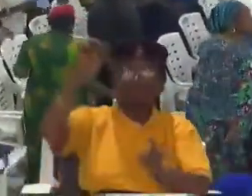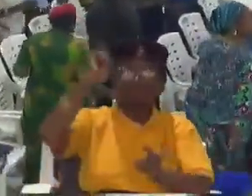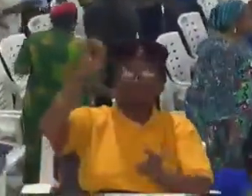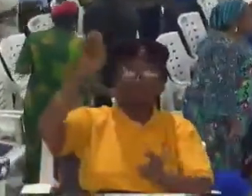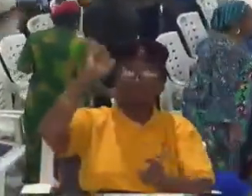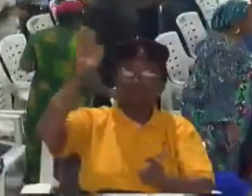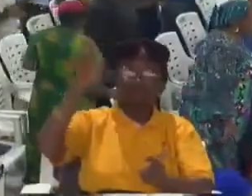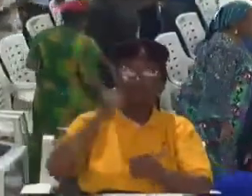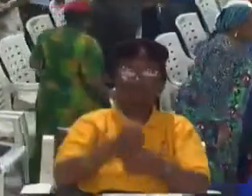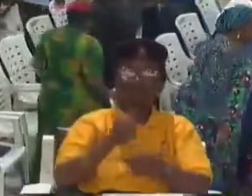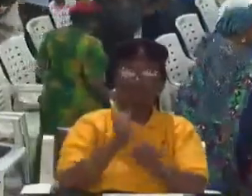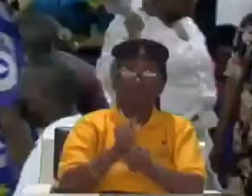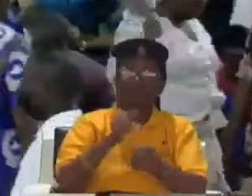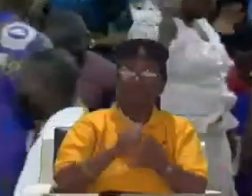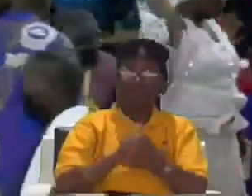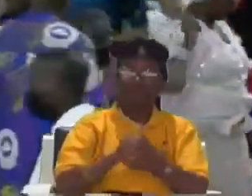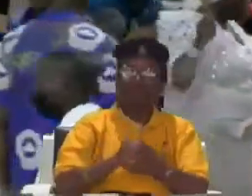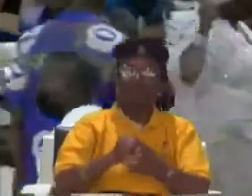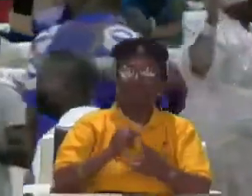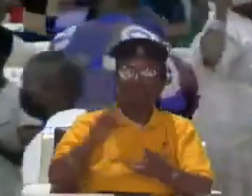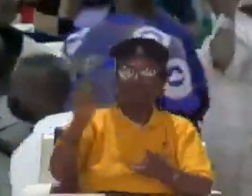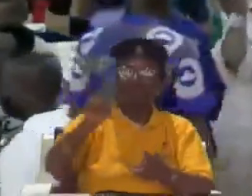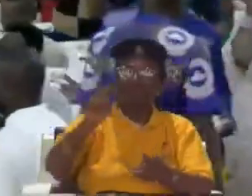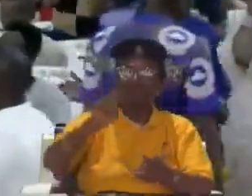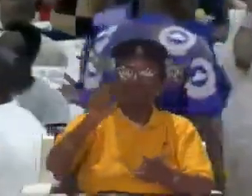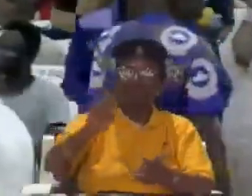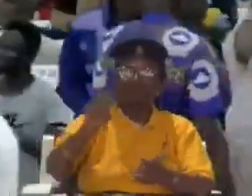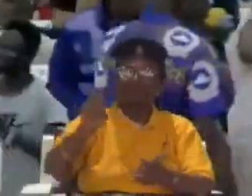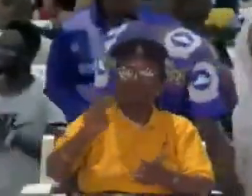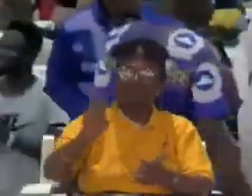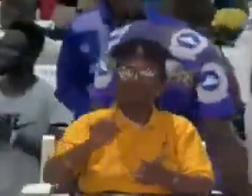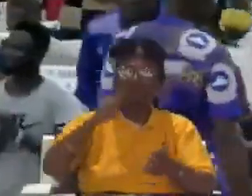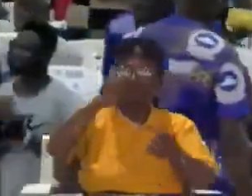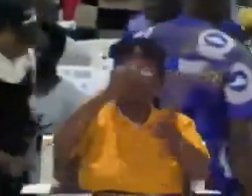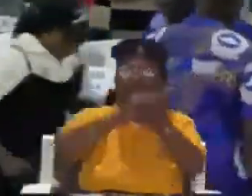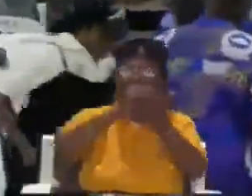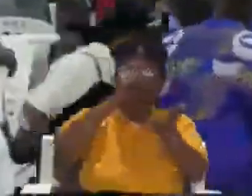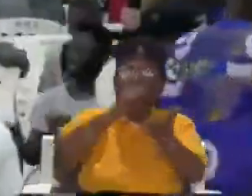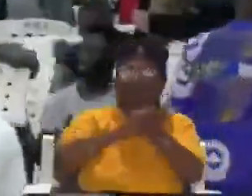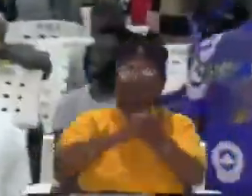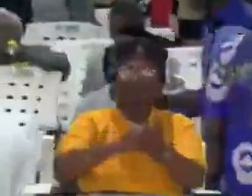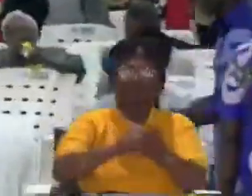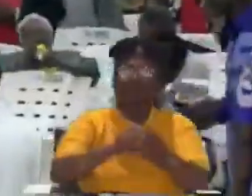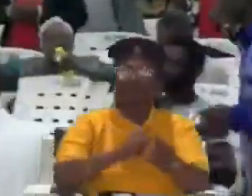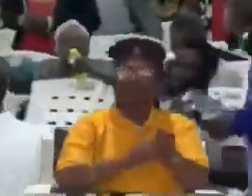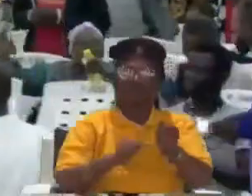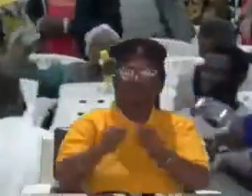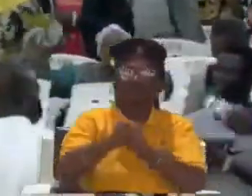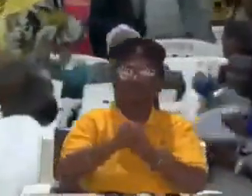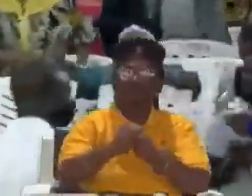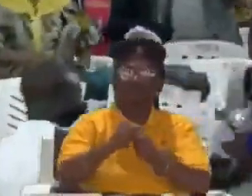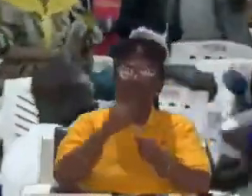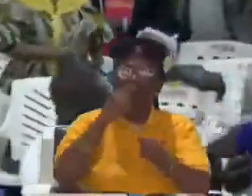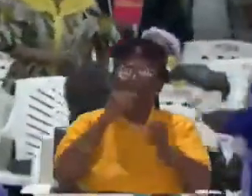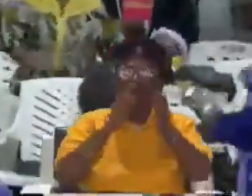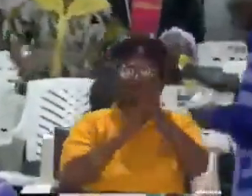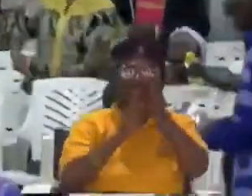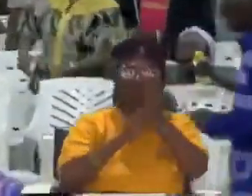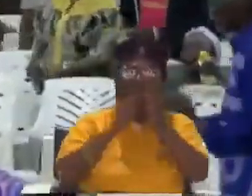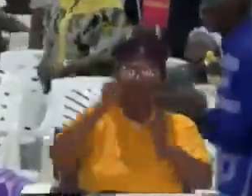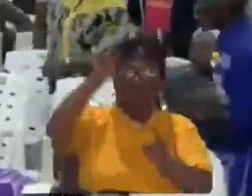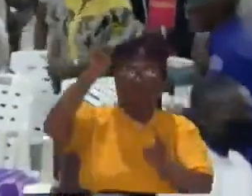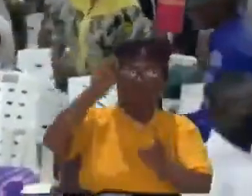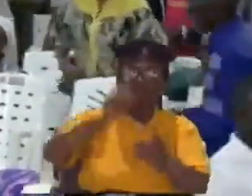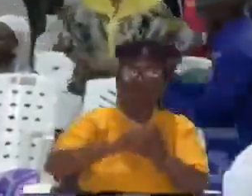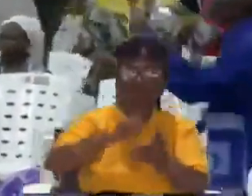ahead, praise him more. Give him another 5 minutes of praise. Glorify his